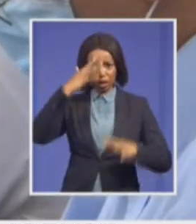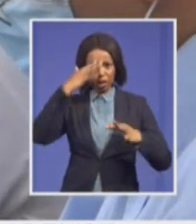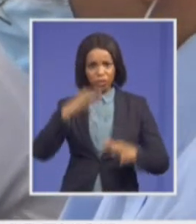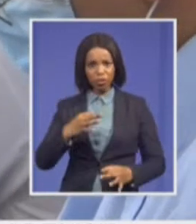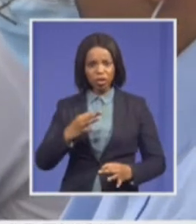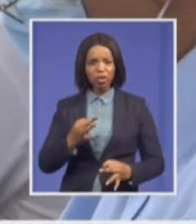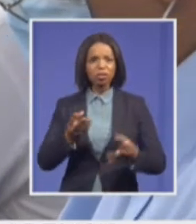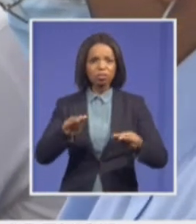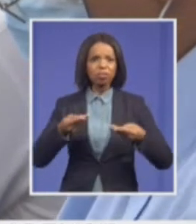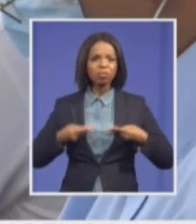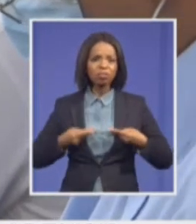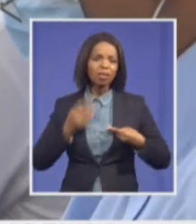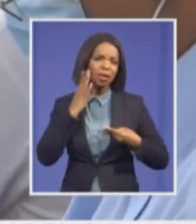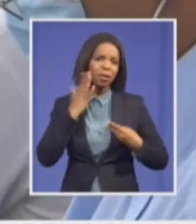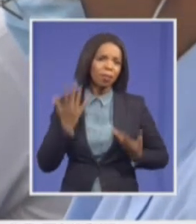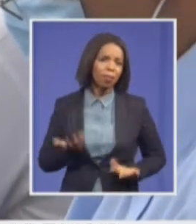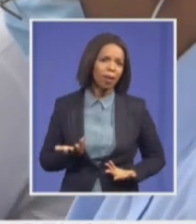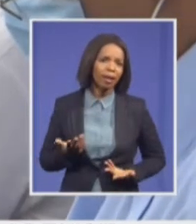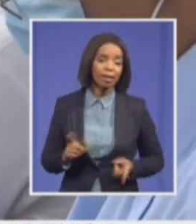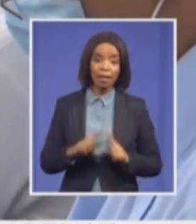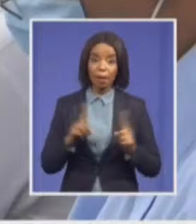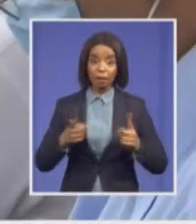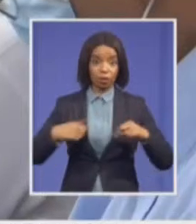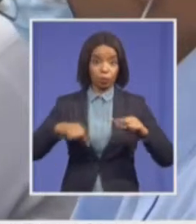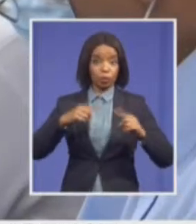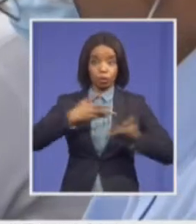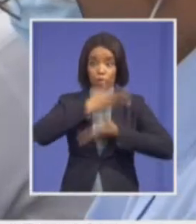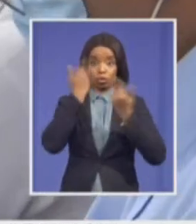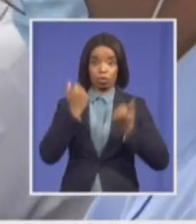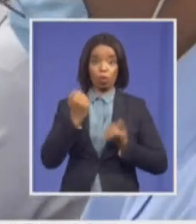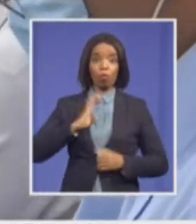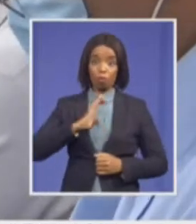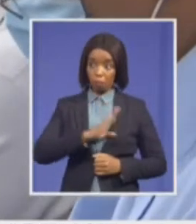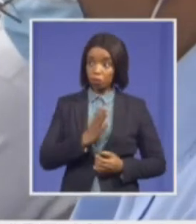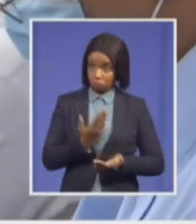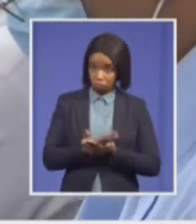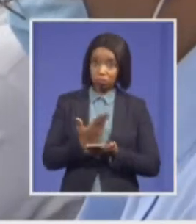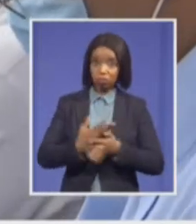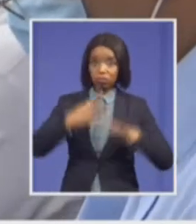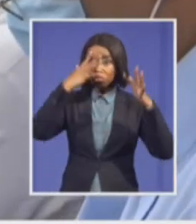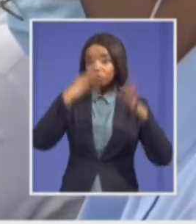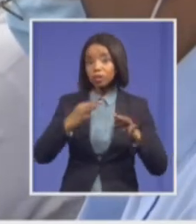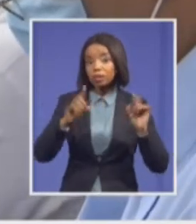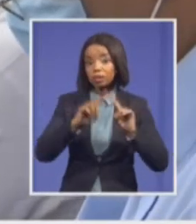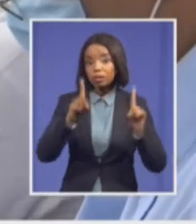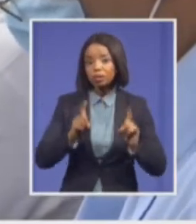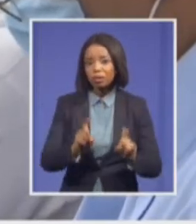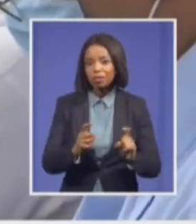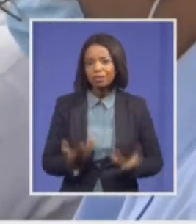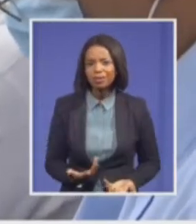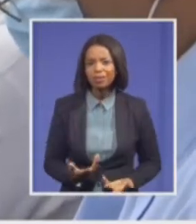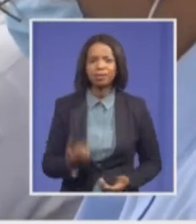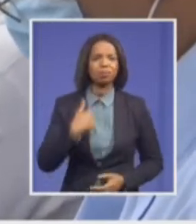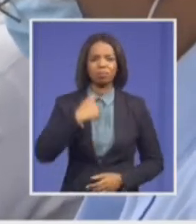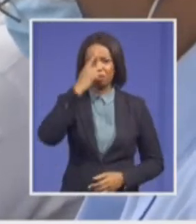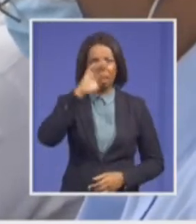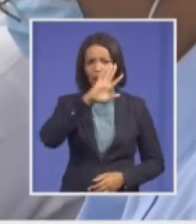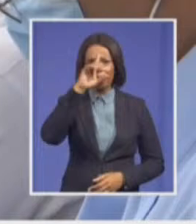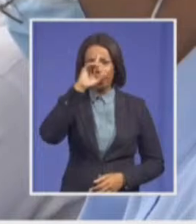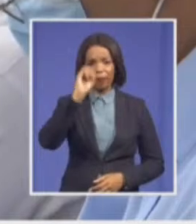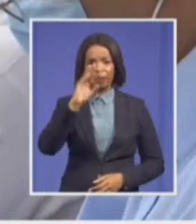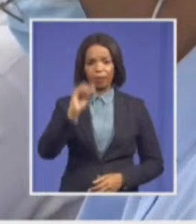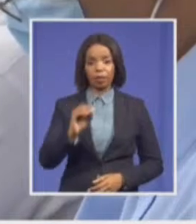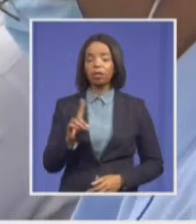take a decision? I submit that the board is not. It's a disciplinary matter, but your appointment is by who? By the SABC.